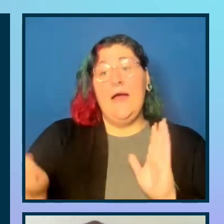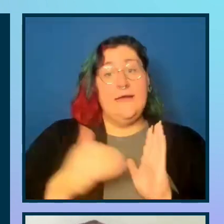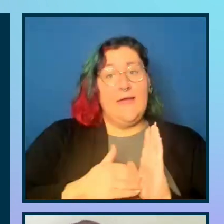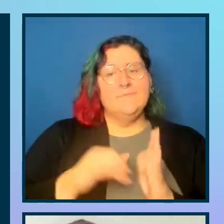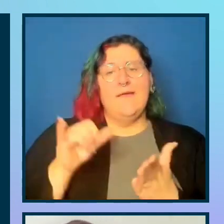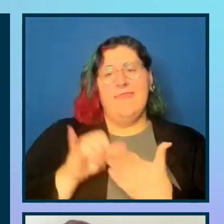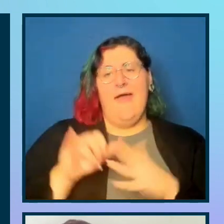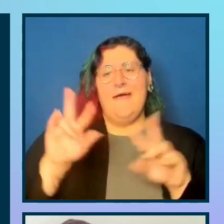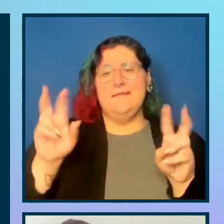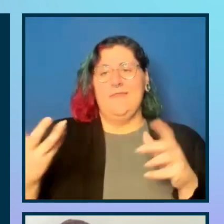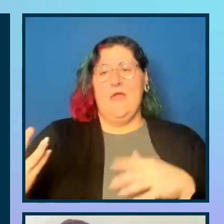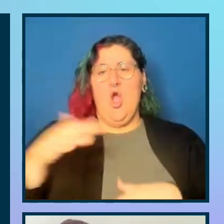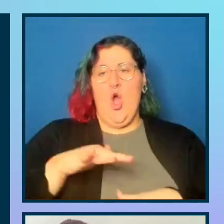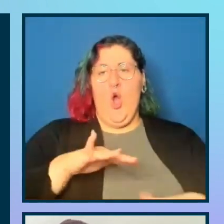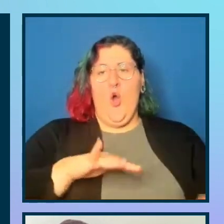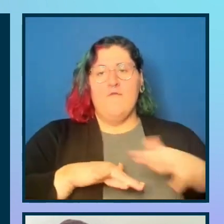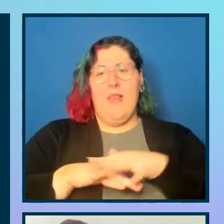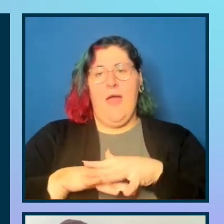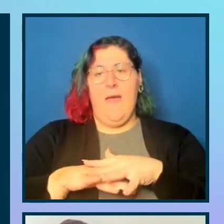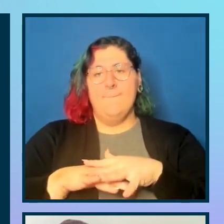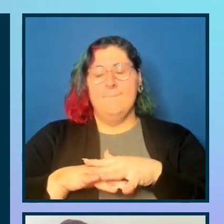overlap between the UX side.